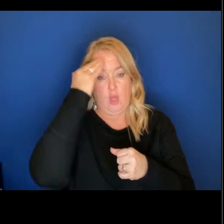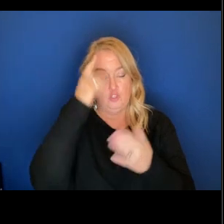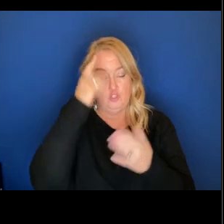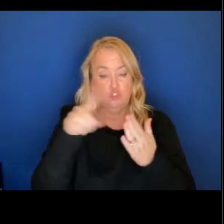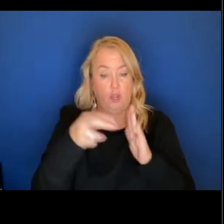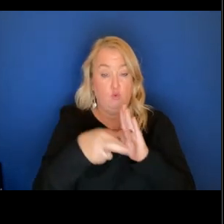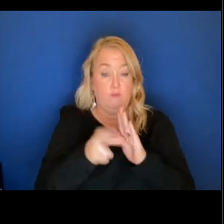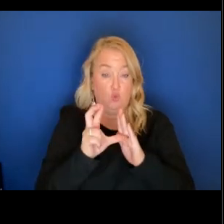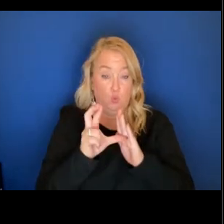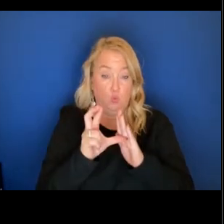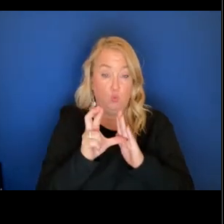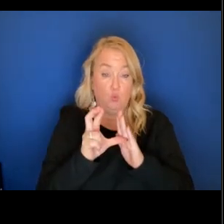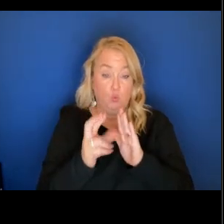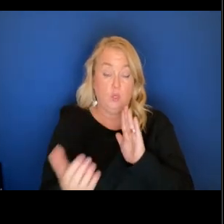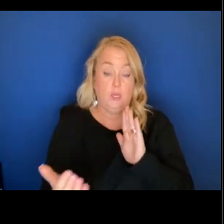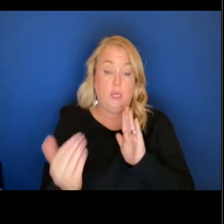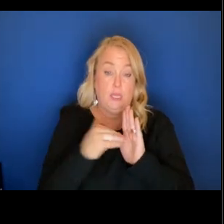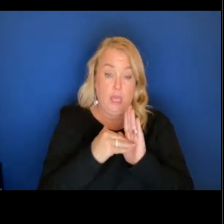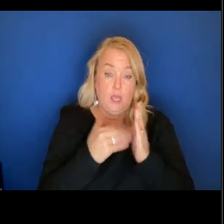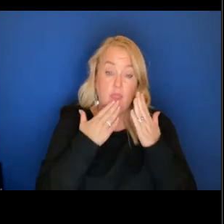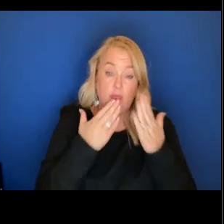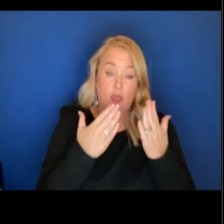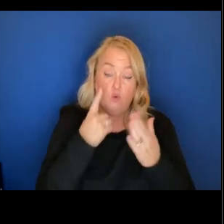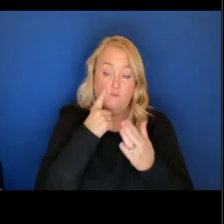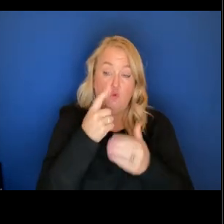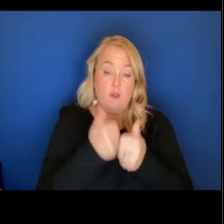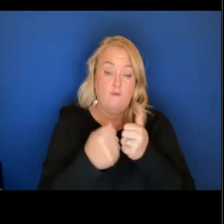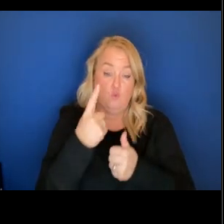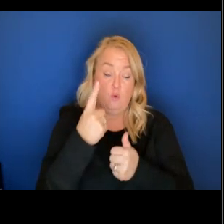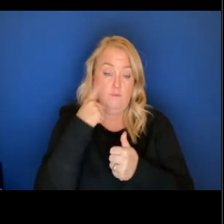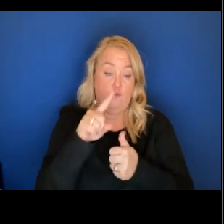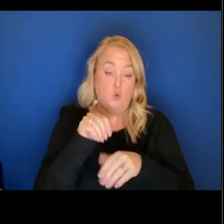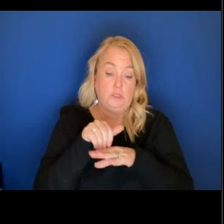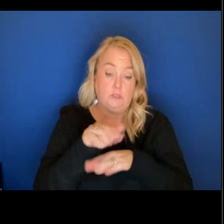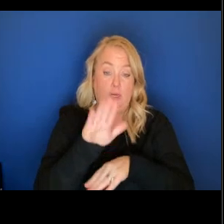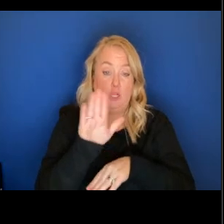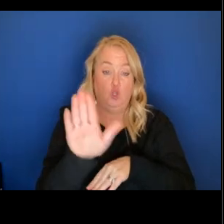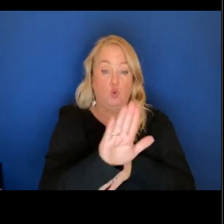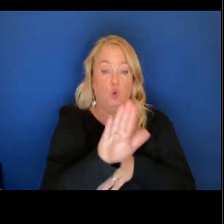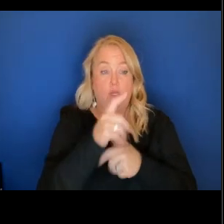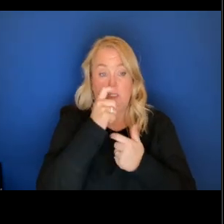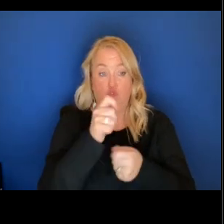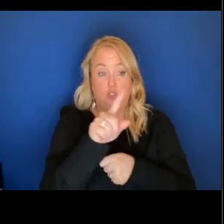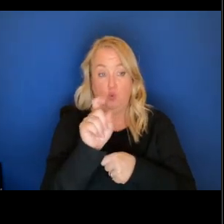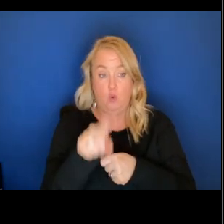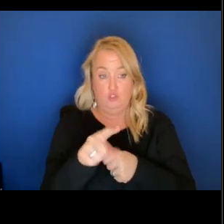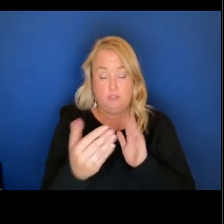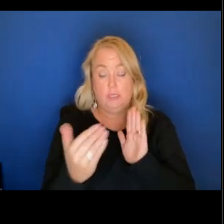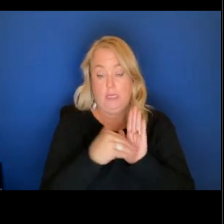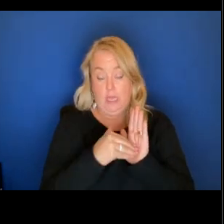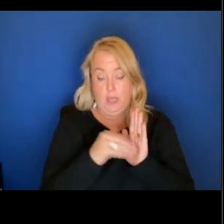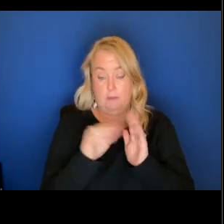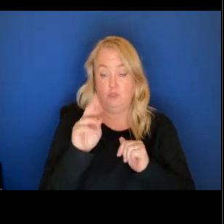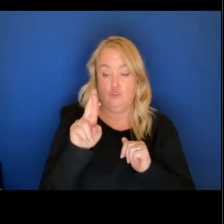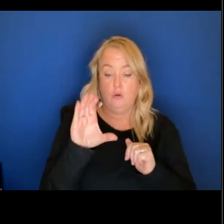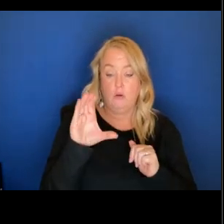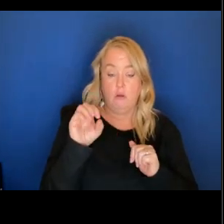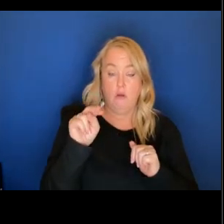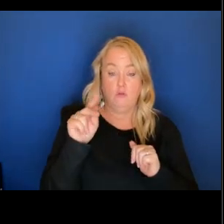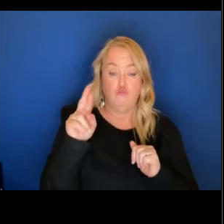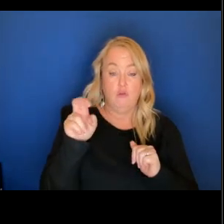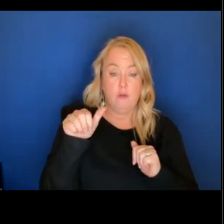review. Again, thank all the attendees for submitting such interesting questions. And again, Mr. Contreras, thank you for your